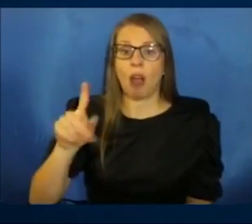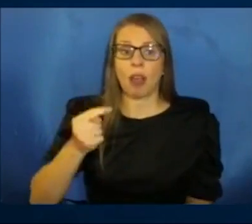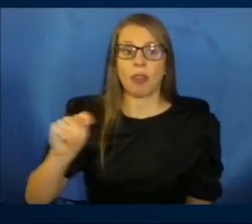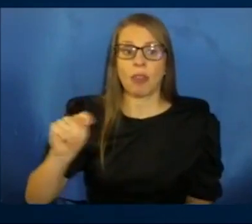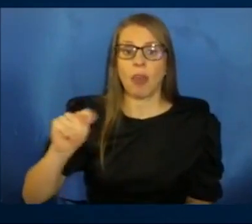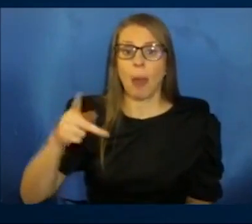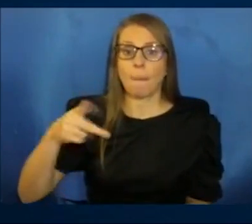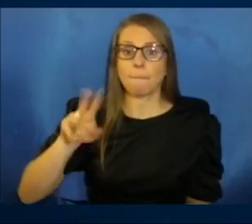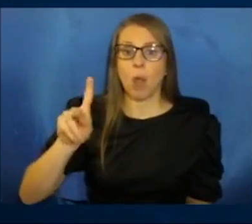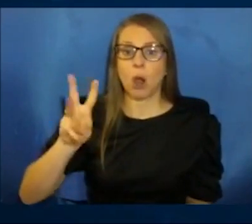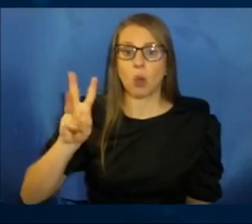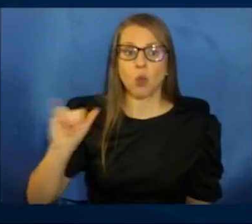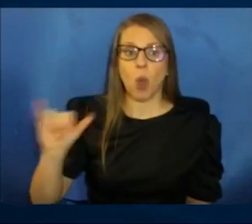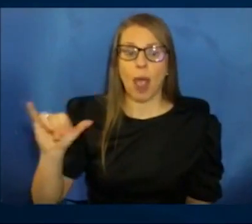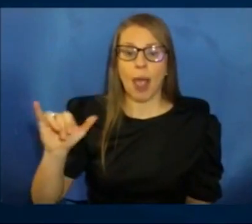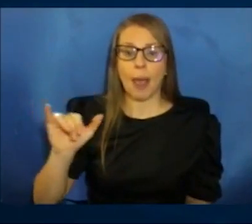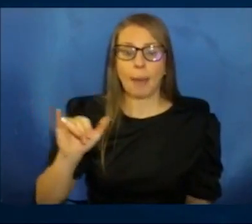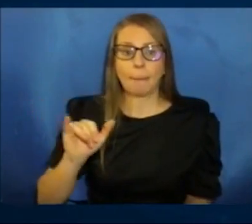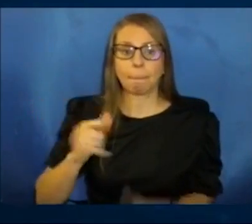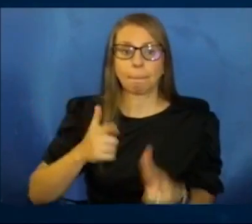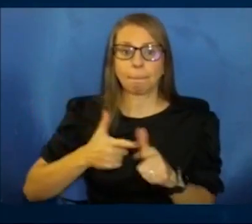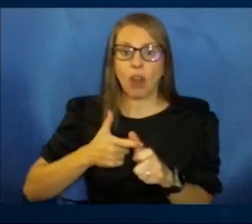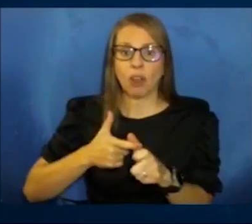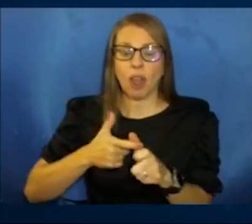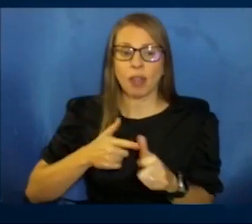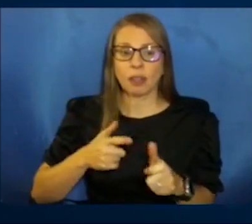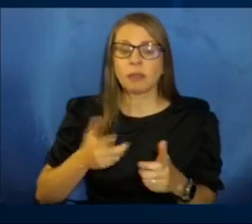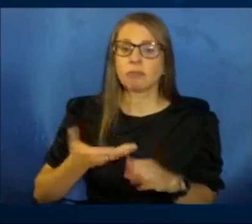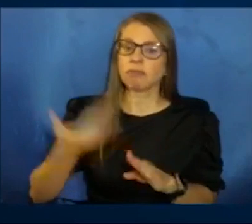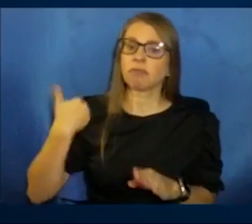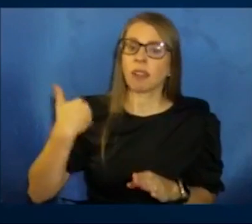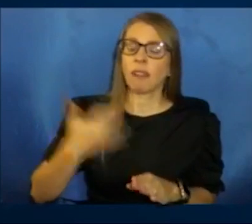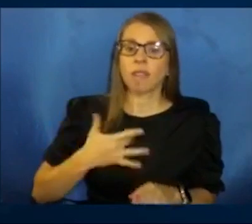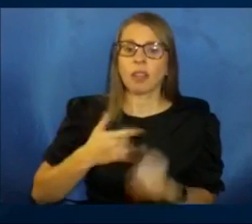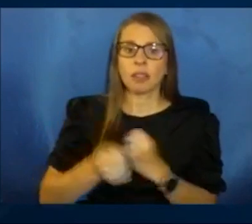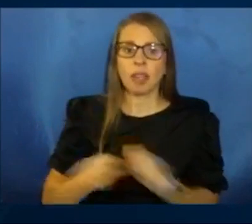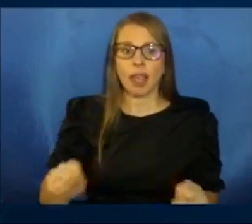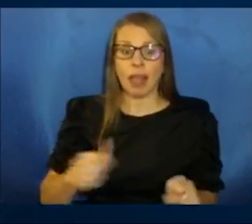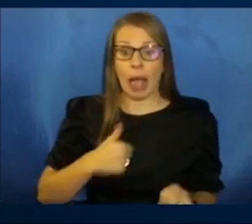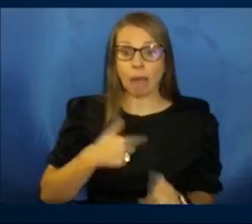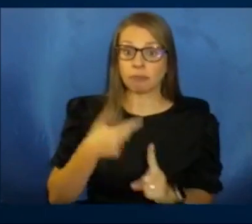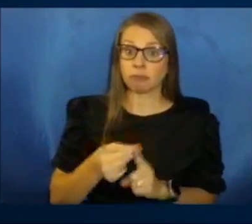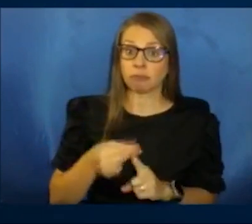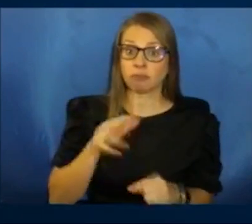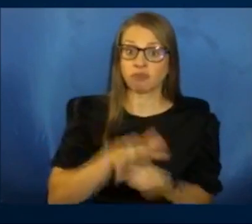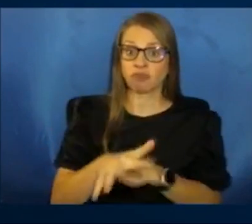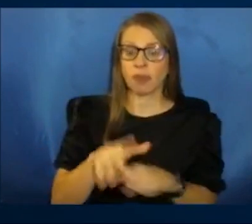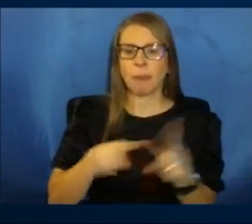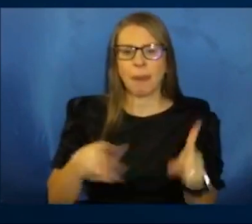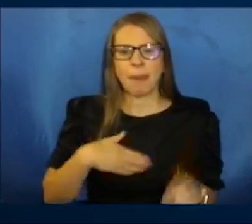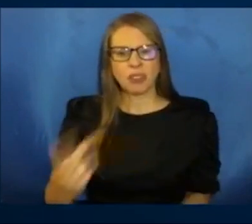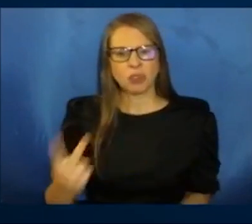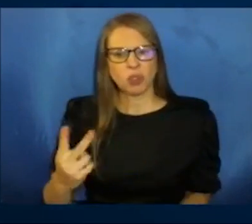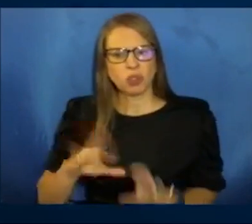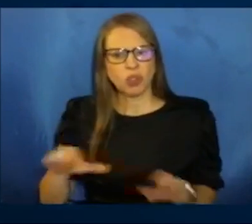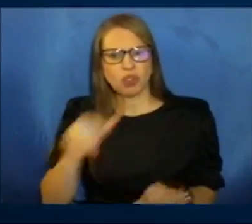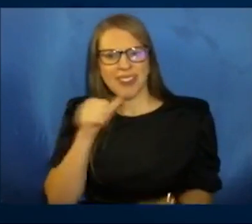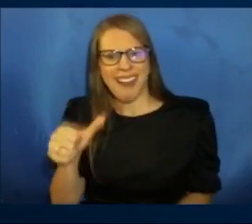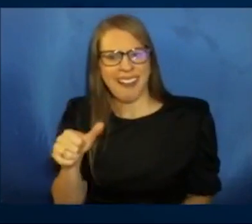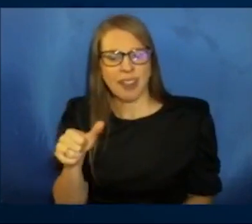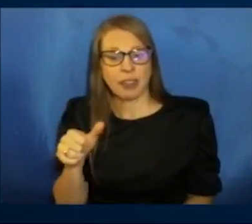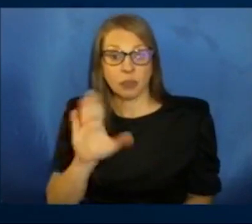question, I'm skeptical of just in general somebody who is allergic to intramuscular doses. I registered for the Rock the Parkway